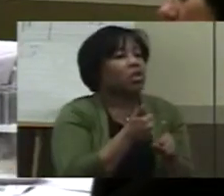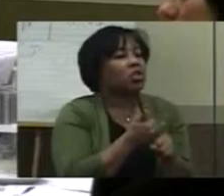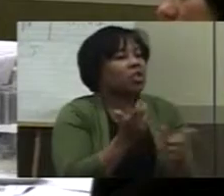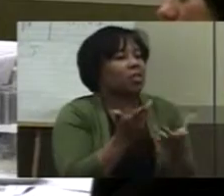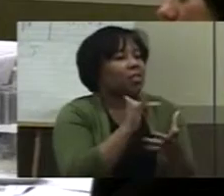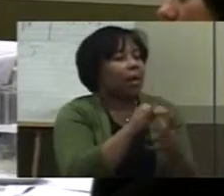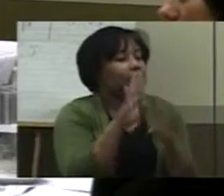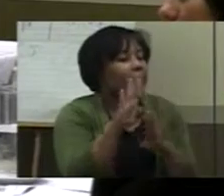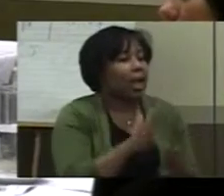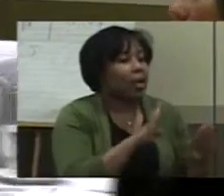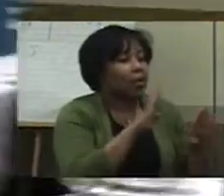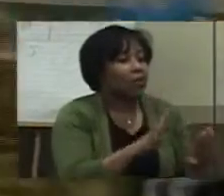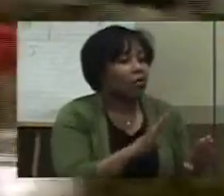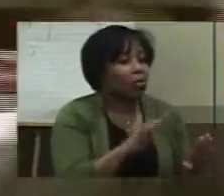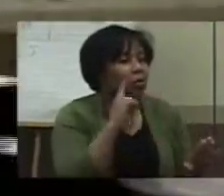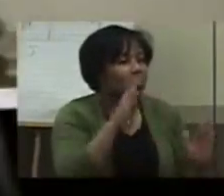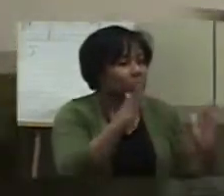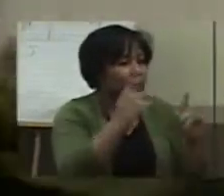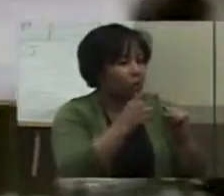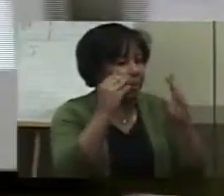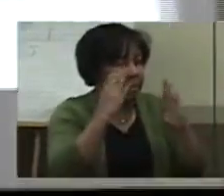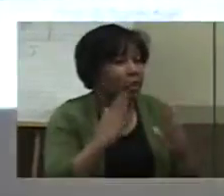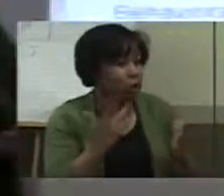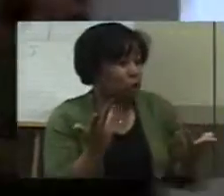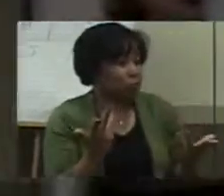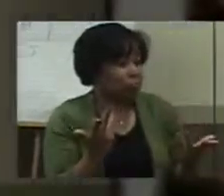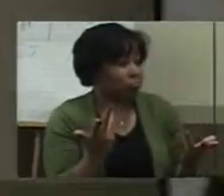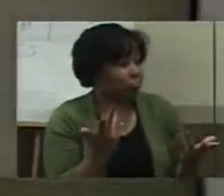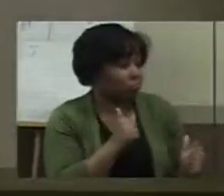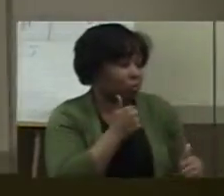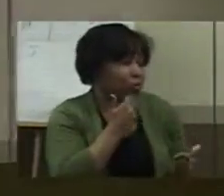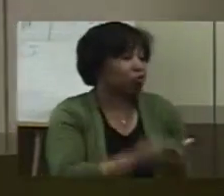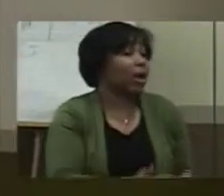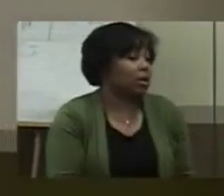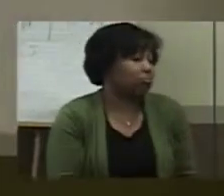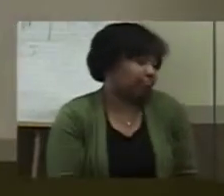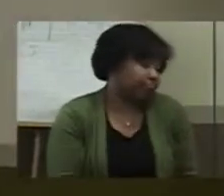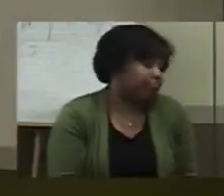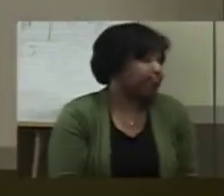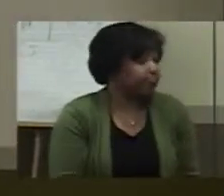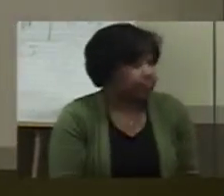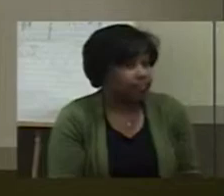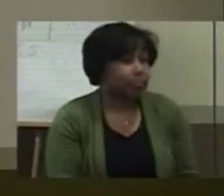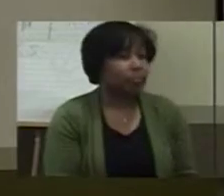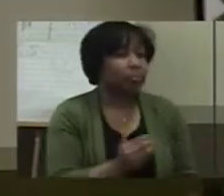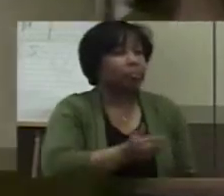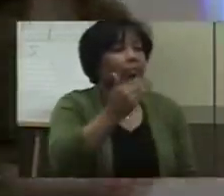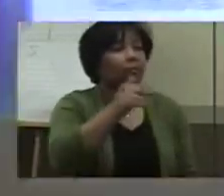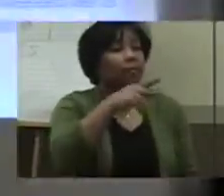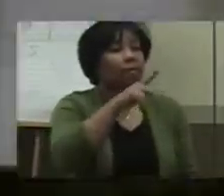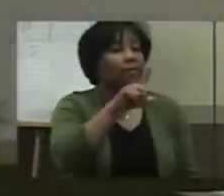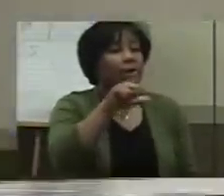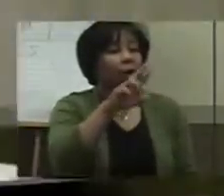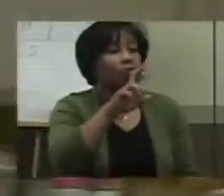in the behavior to obtain attention from the teacher. Okay, great. Phil Rock?